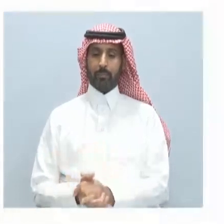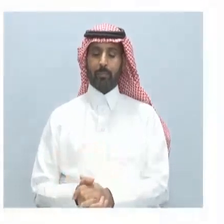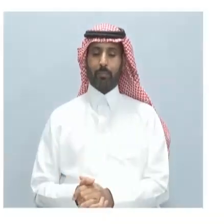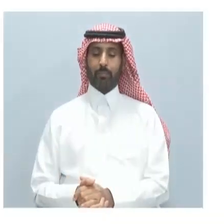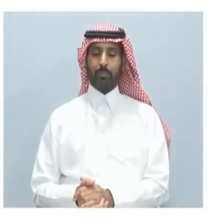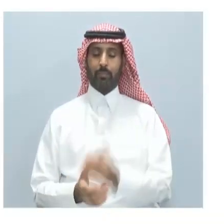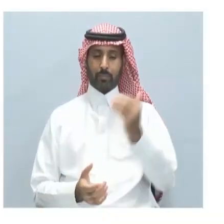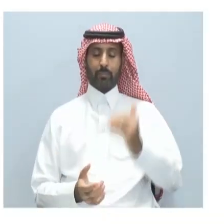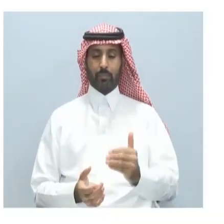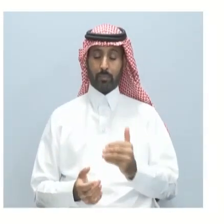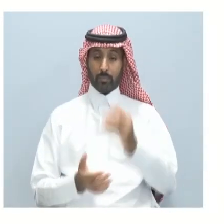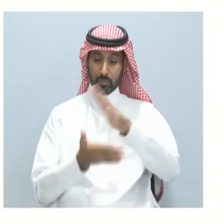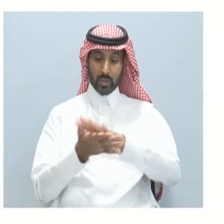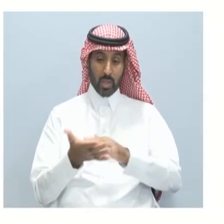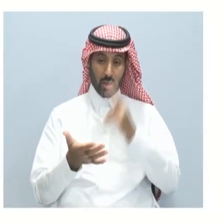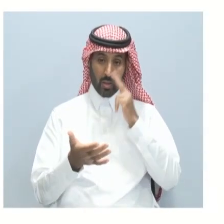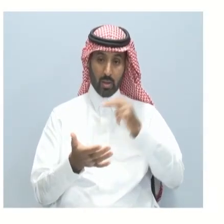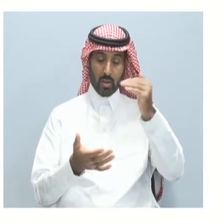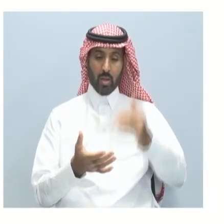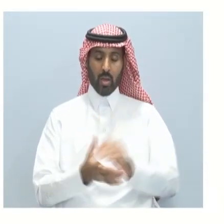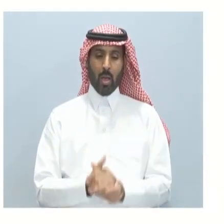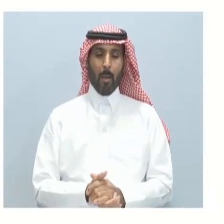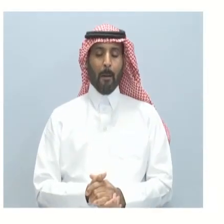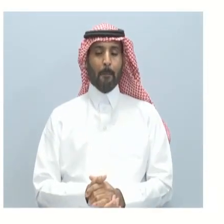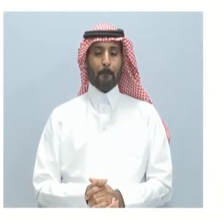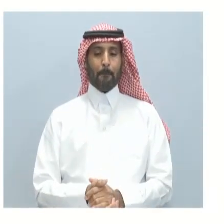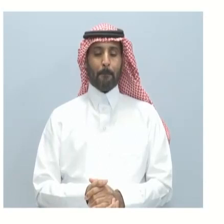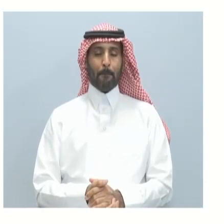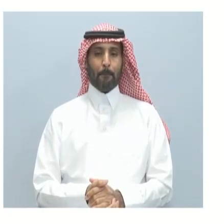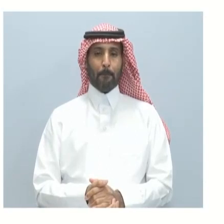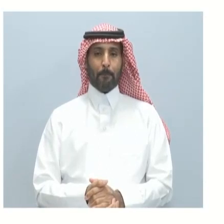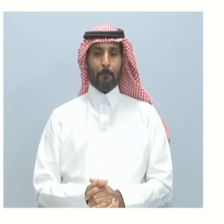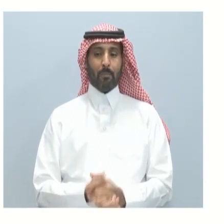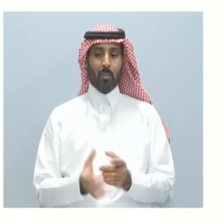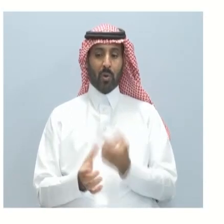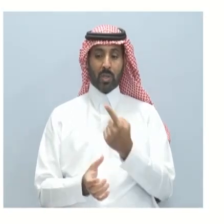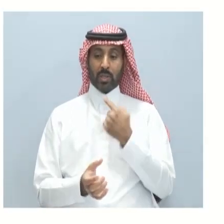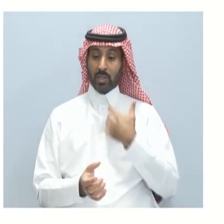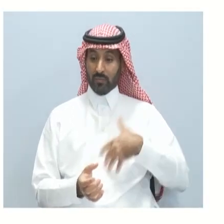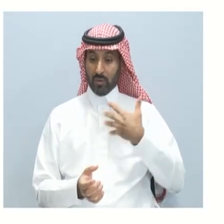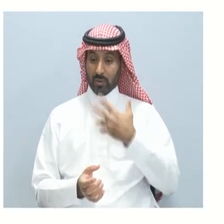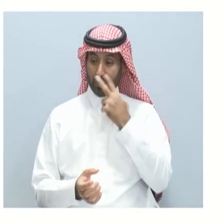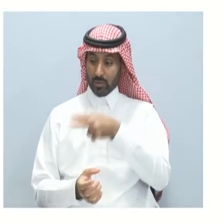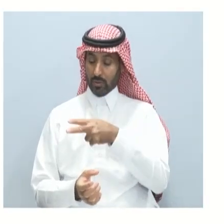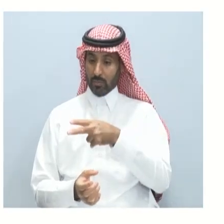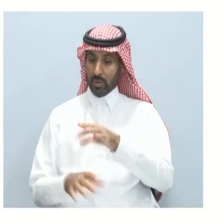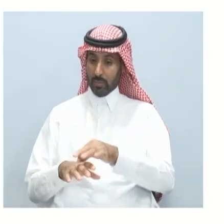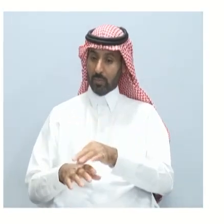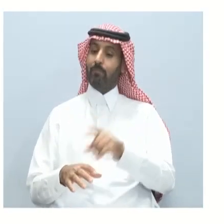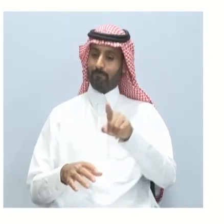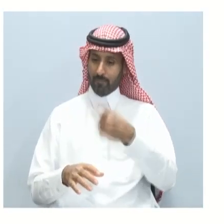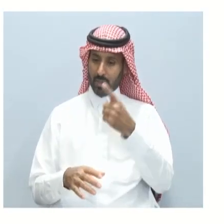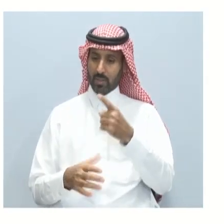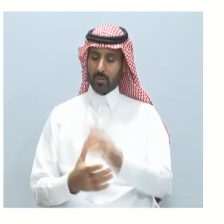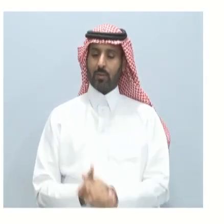So when it comes to this table, is there a part about first personal feelings, views about the people? Yes, there